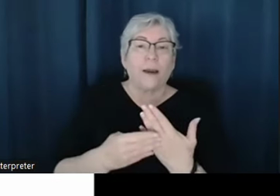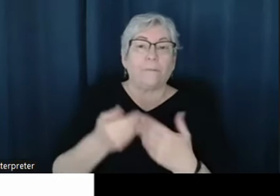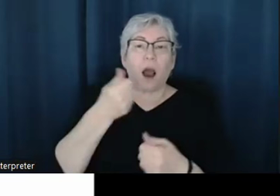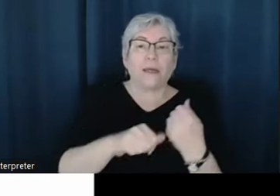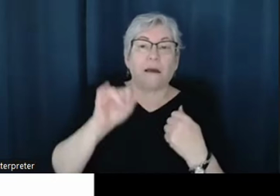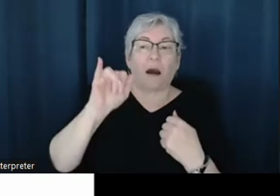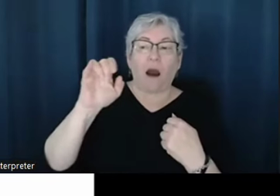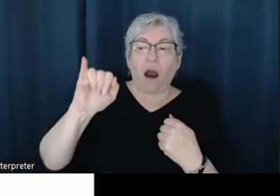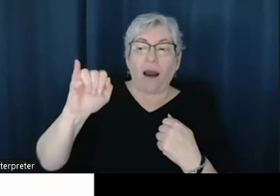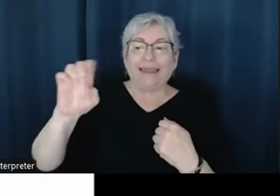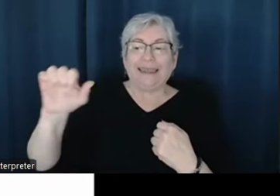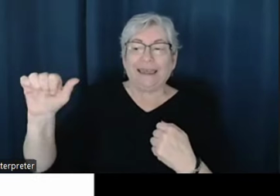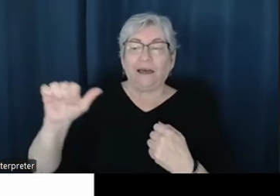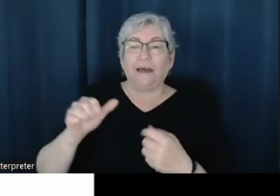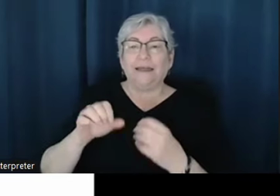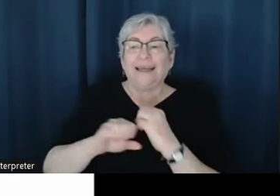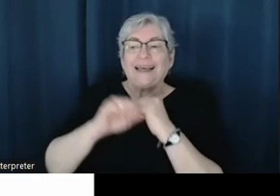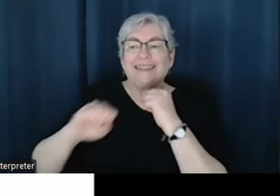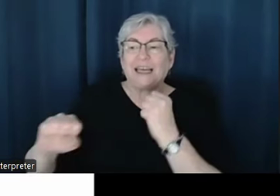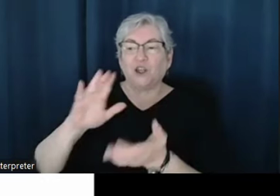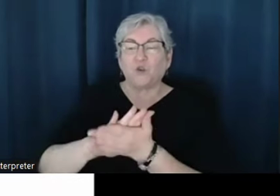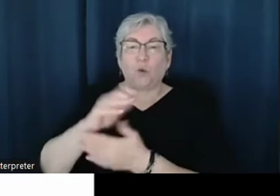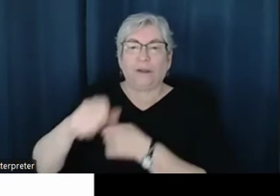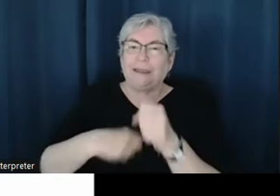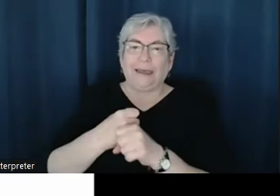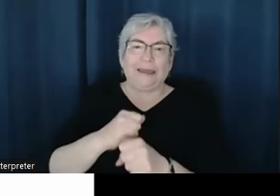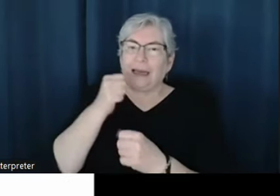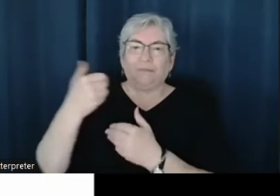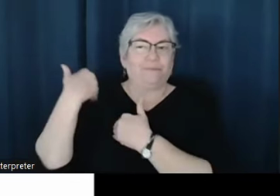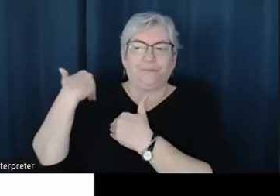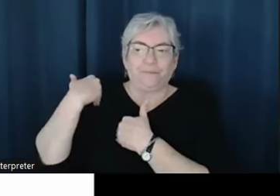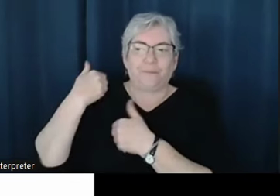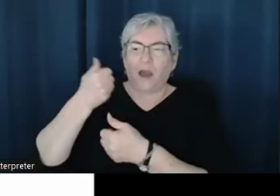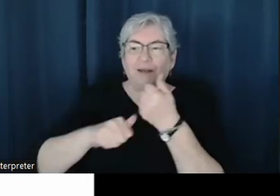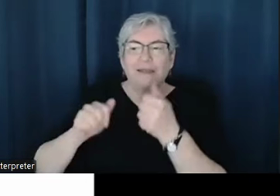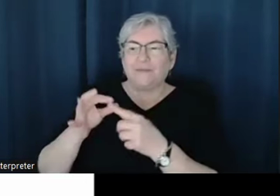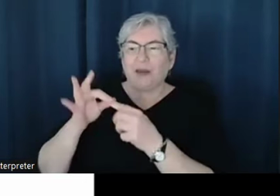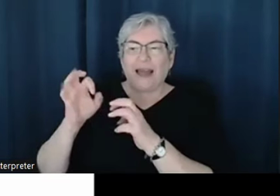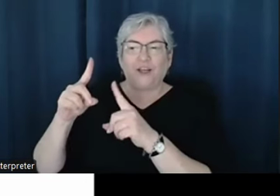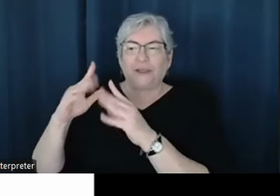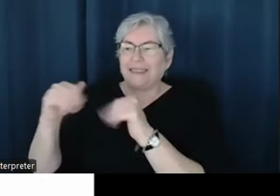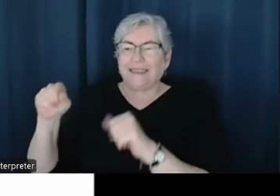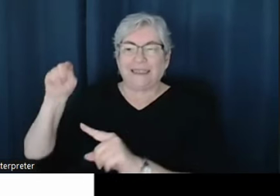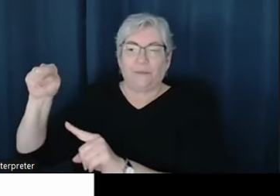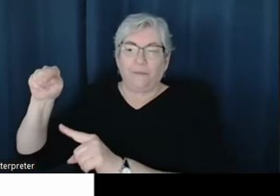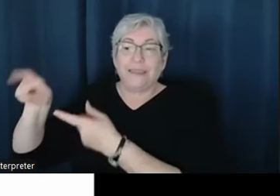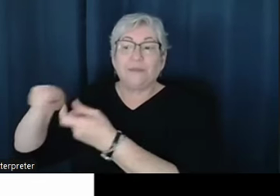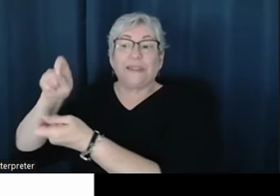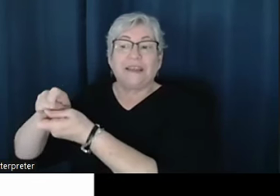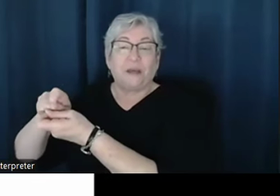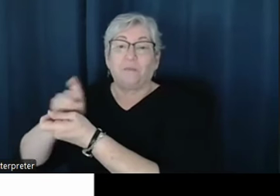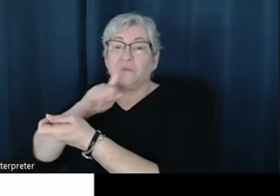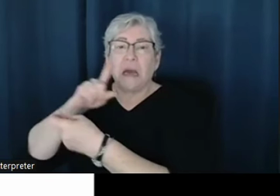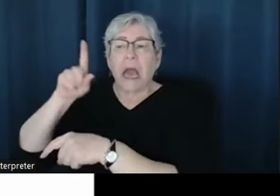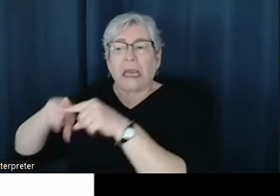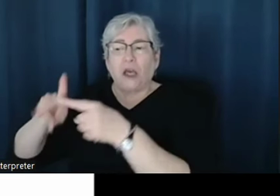IDEA, the extended school year is really not an obligation of the special education system specifically. It doesn't say they couldn't